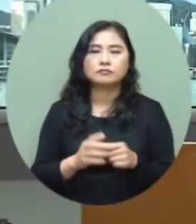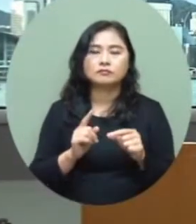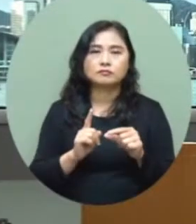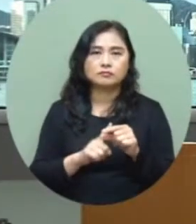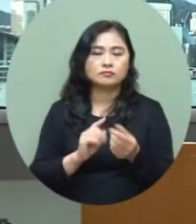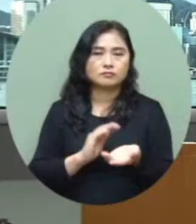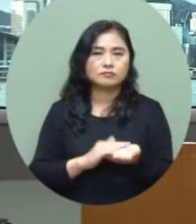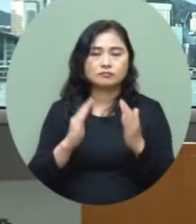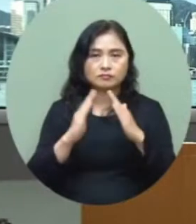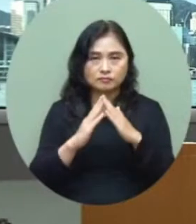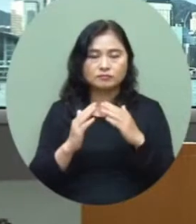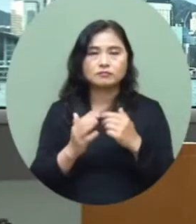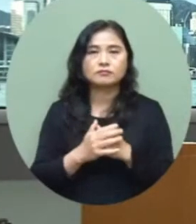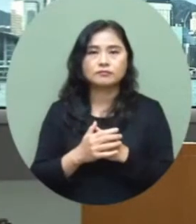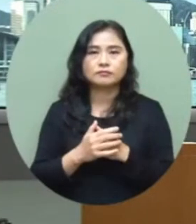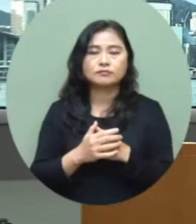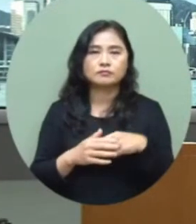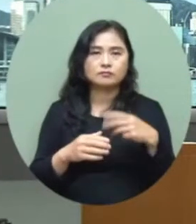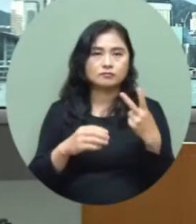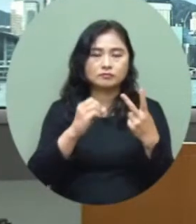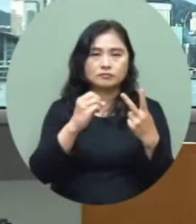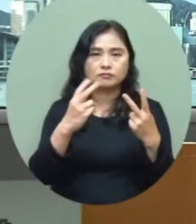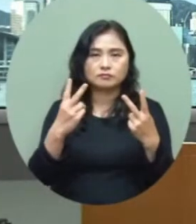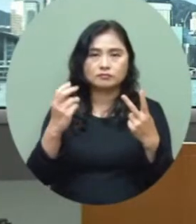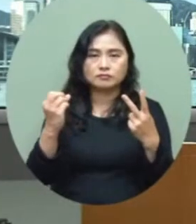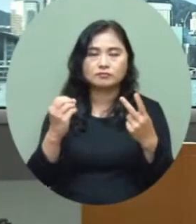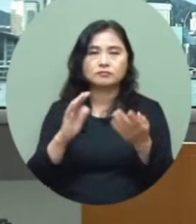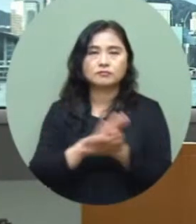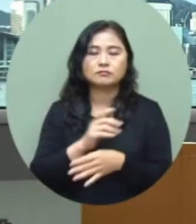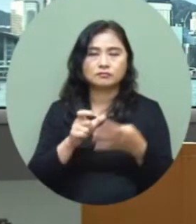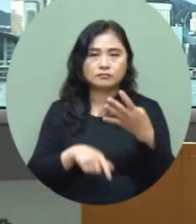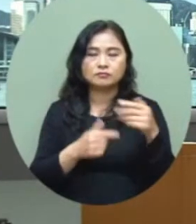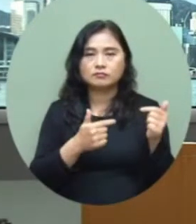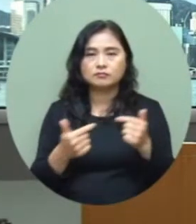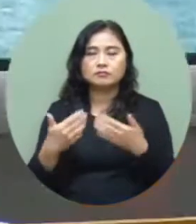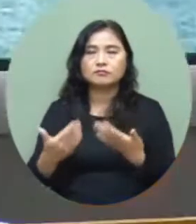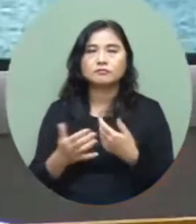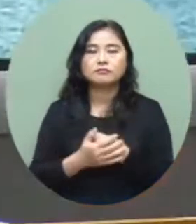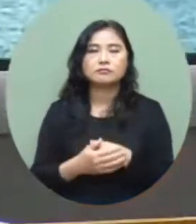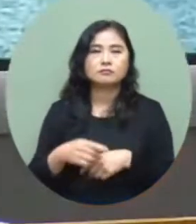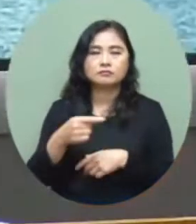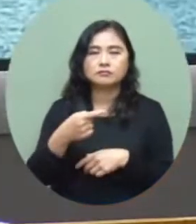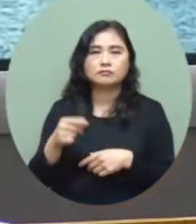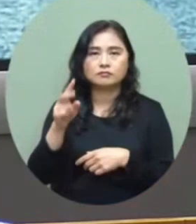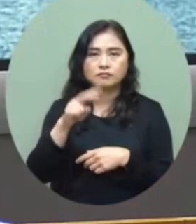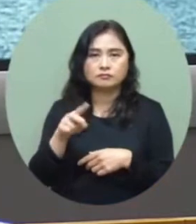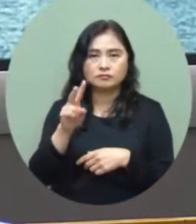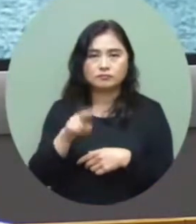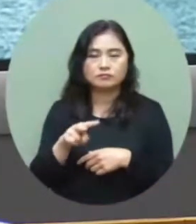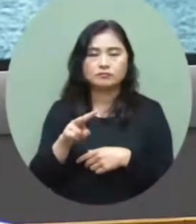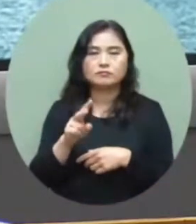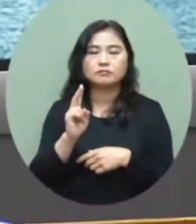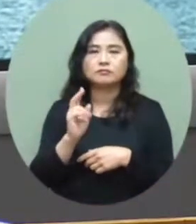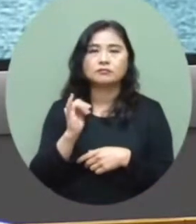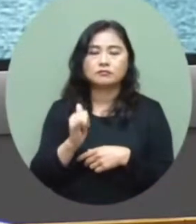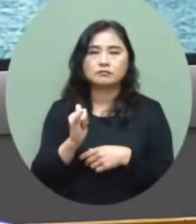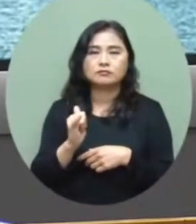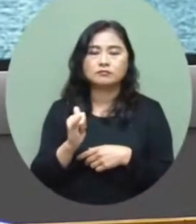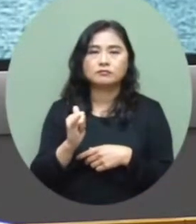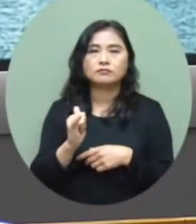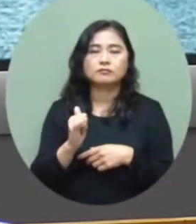earlier. Dr. Lee, with regard to the Chinese medicine clinics, since April